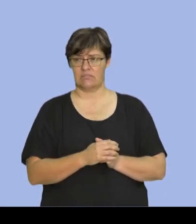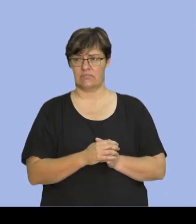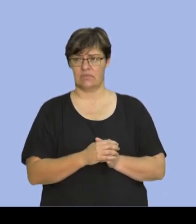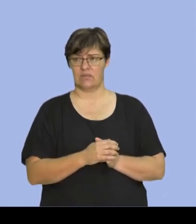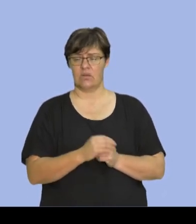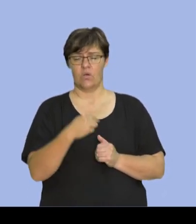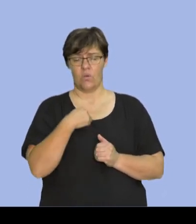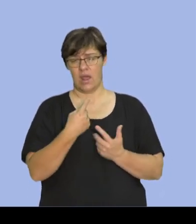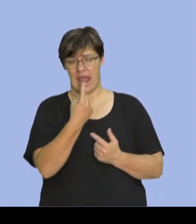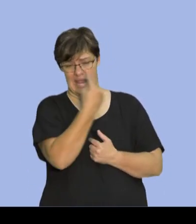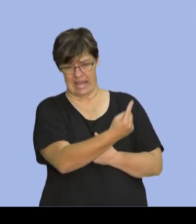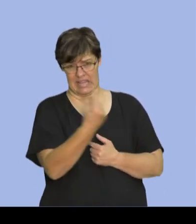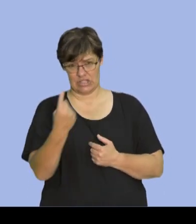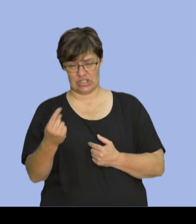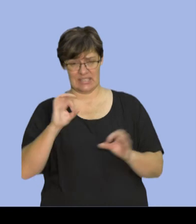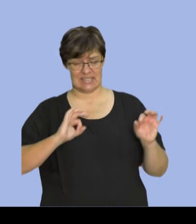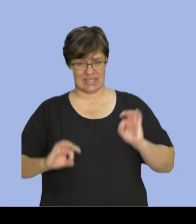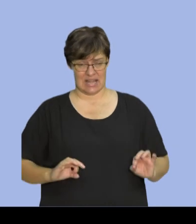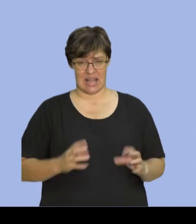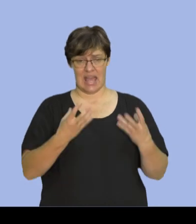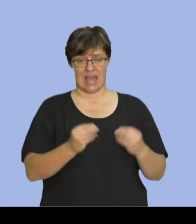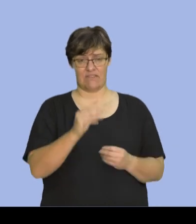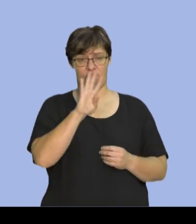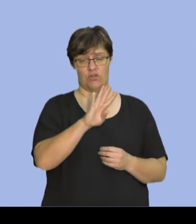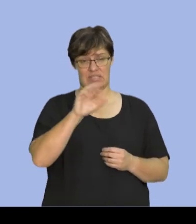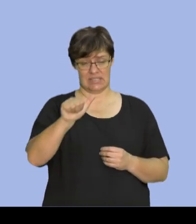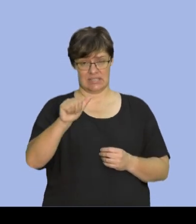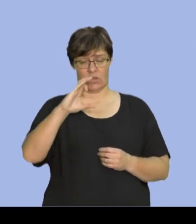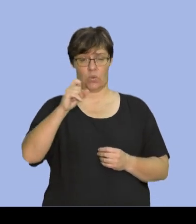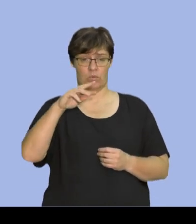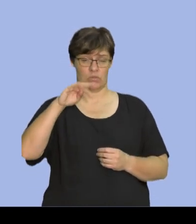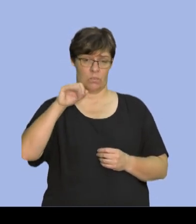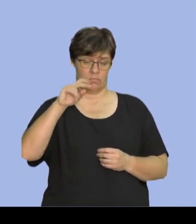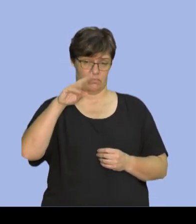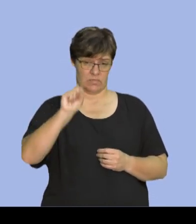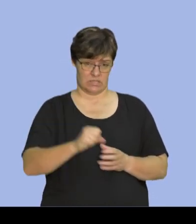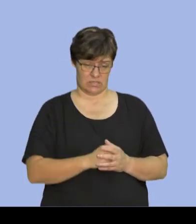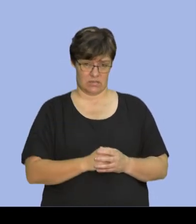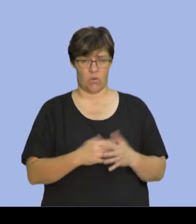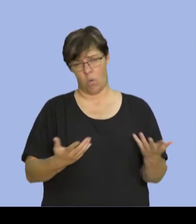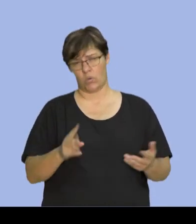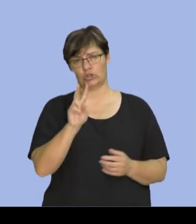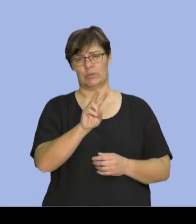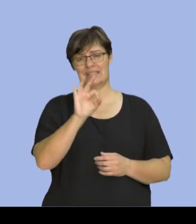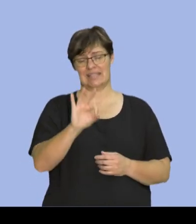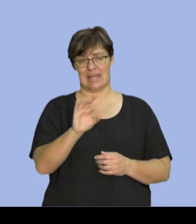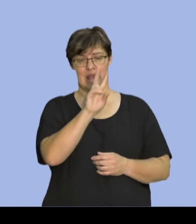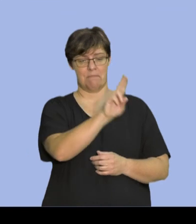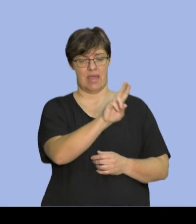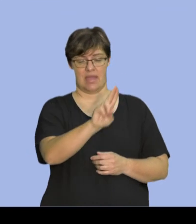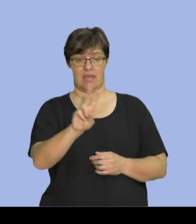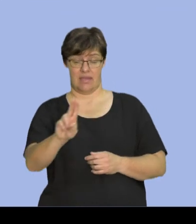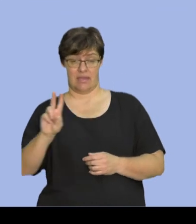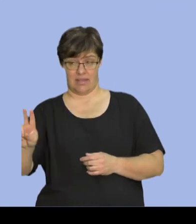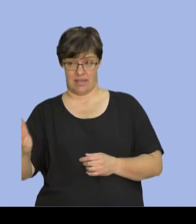So every cell in the body has 46 chromosomes, or we sometimes refer to them as 23 pairs. And we say